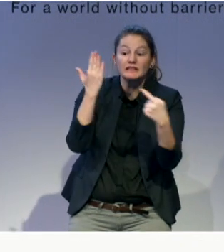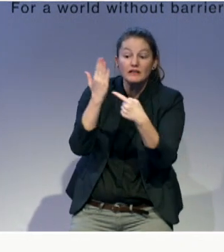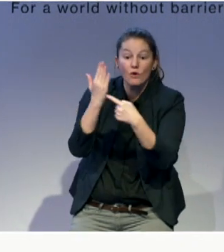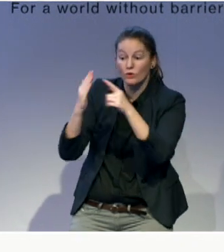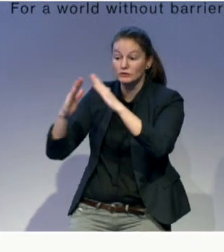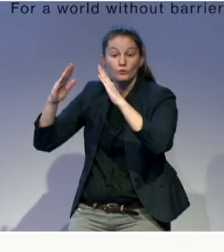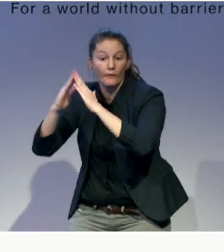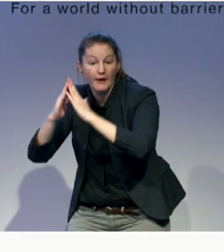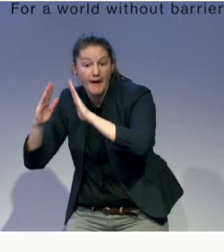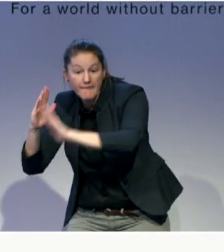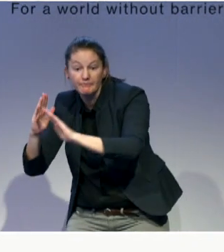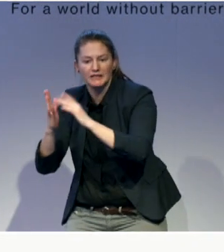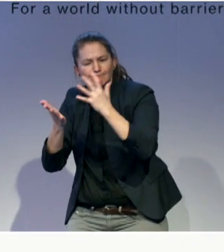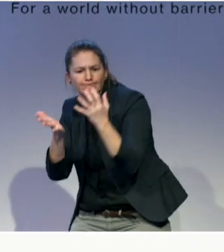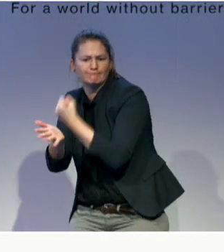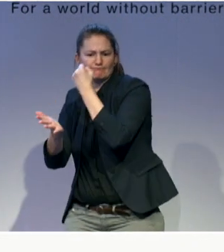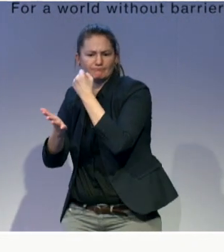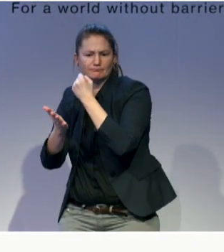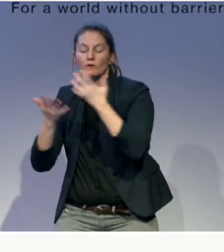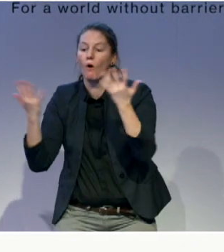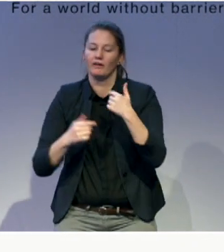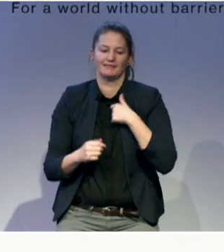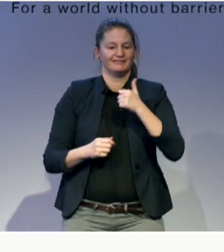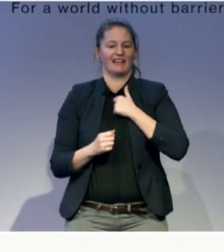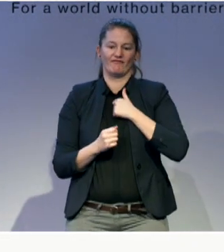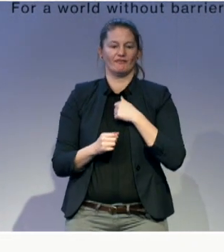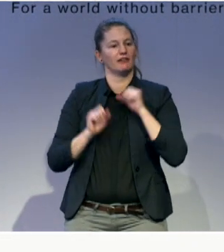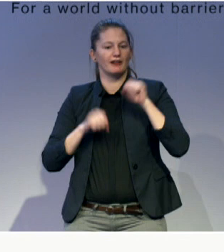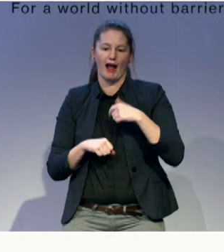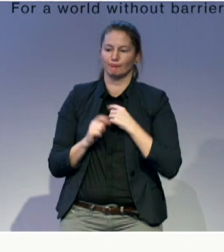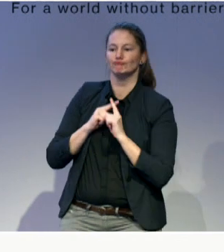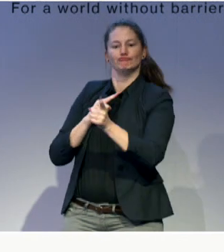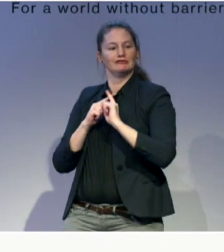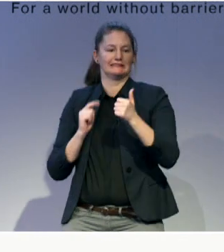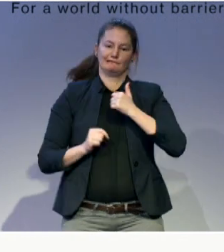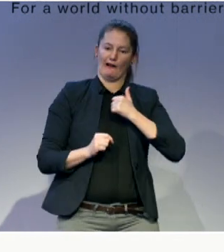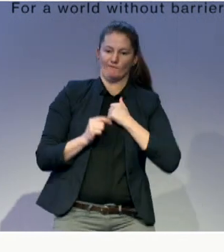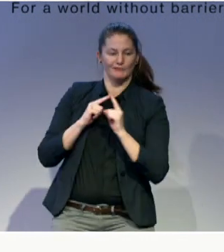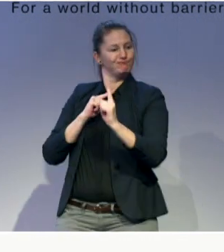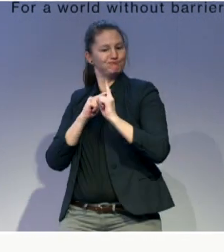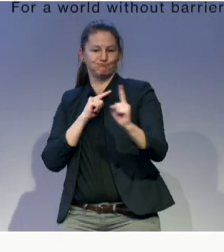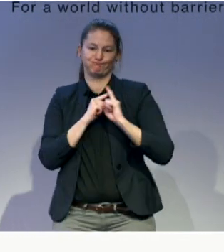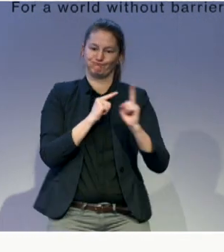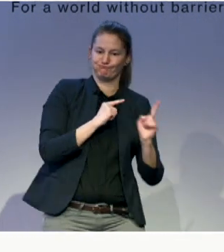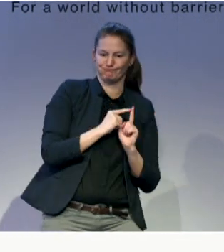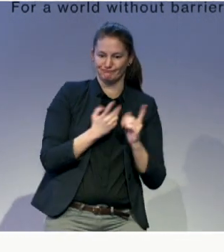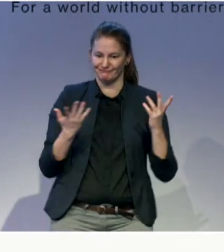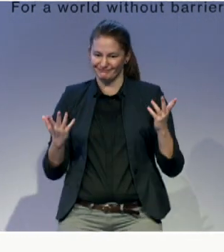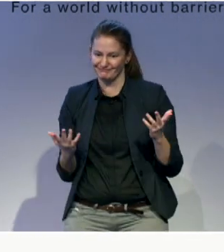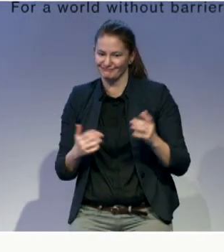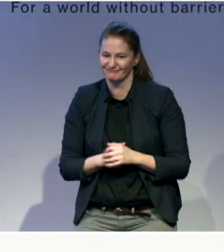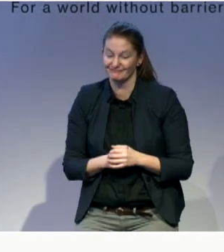So, on building on more than 10 years of experience, we are constantly exploring